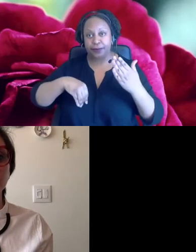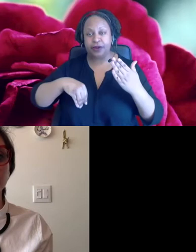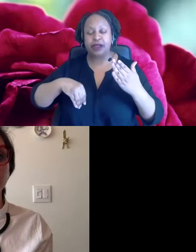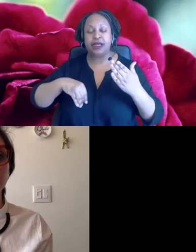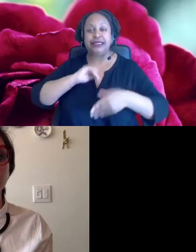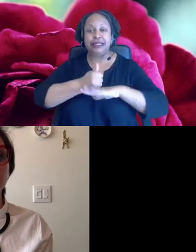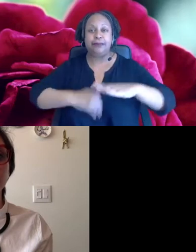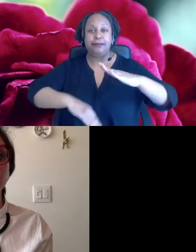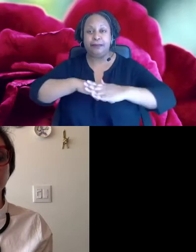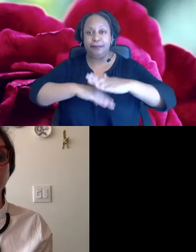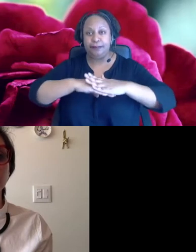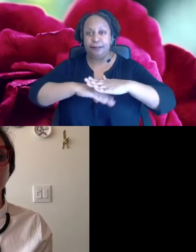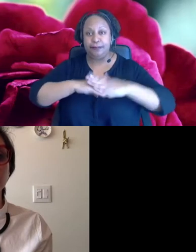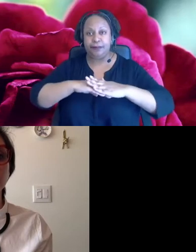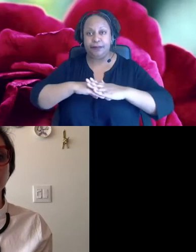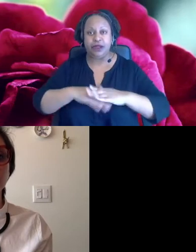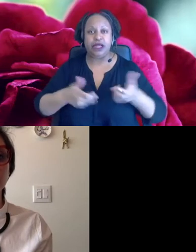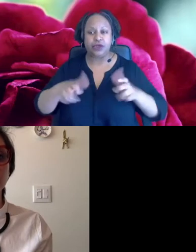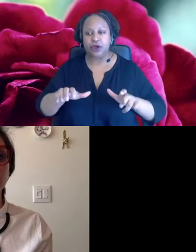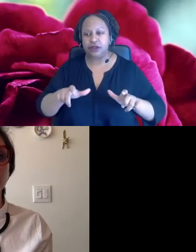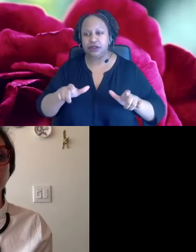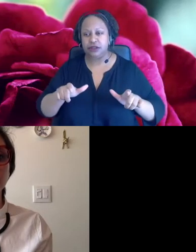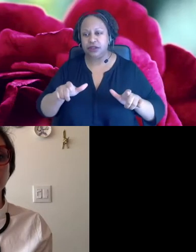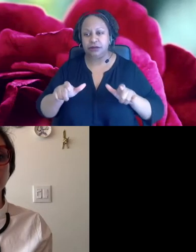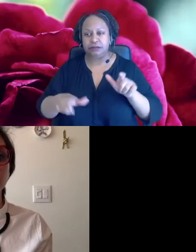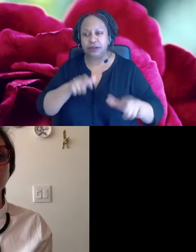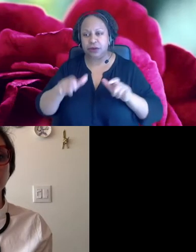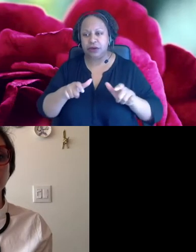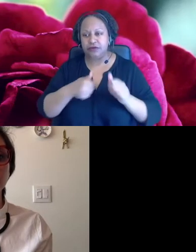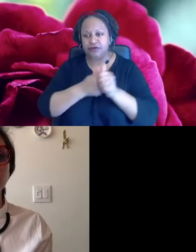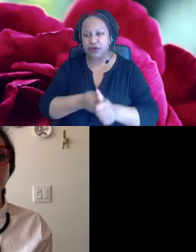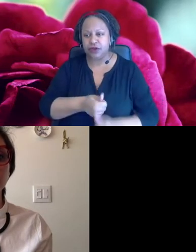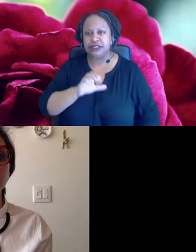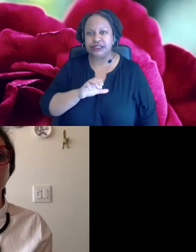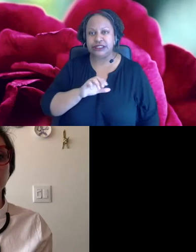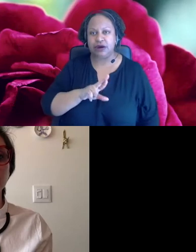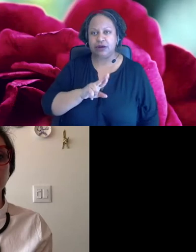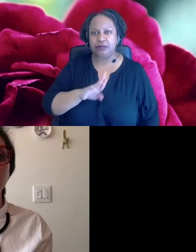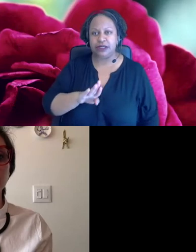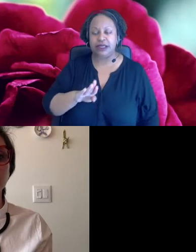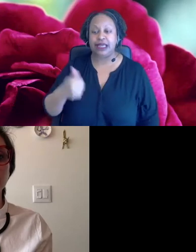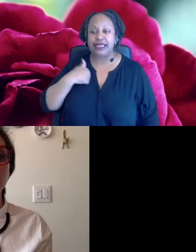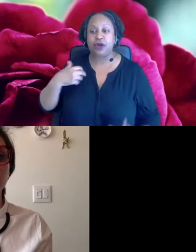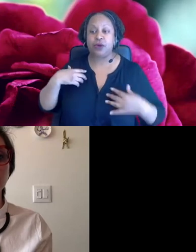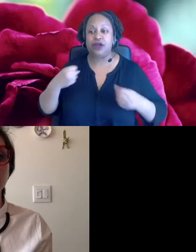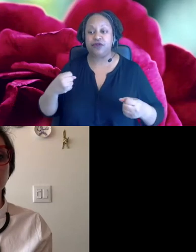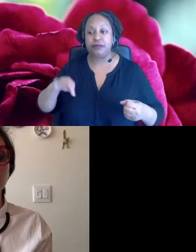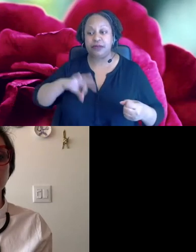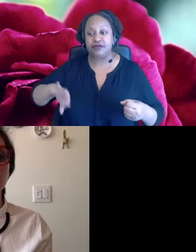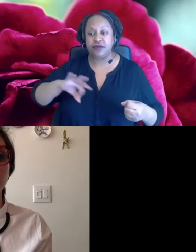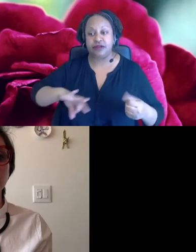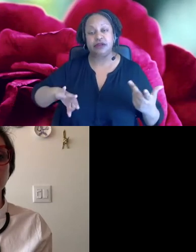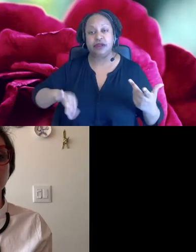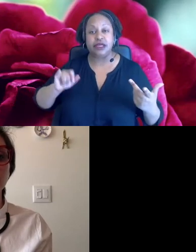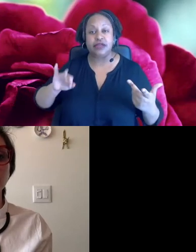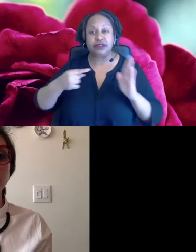it. What they didn't want is this Canada Recovery Benefit to go to people who otherwise had significant amounts